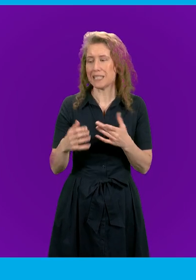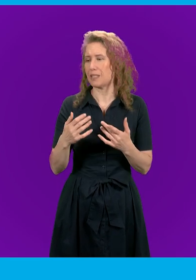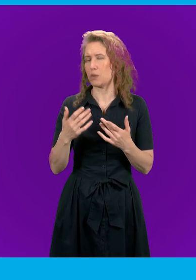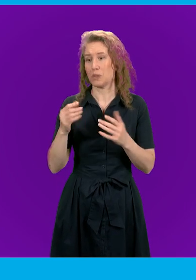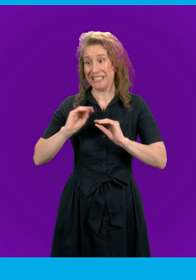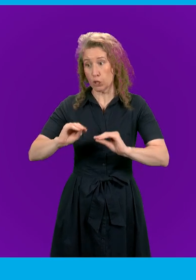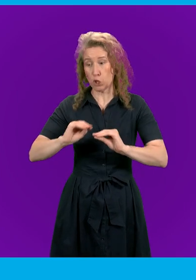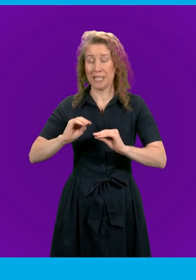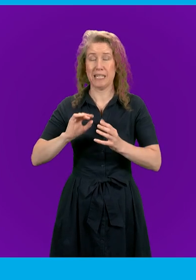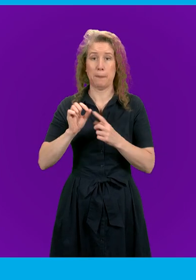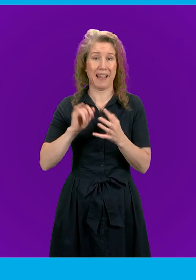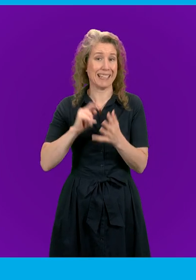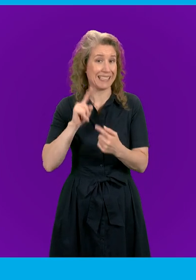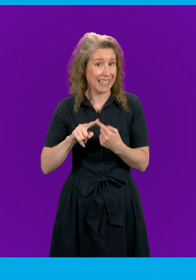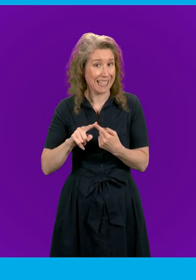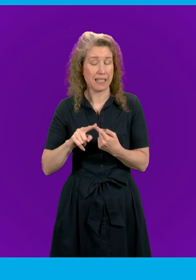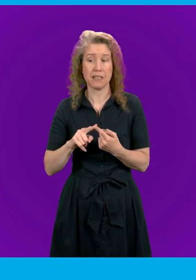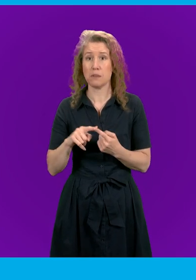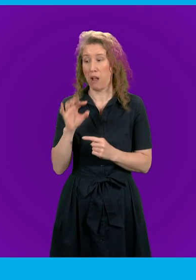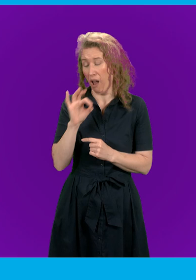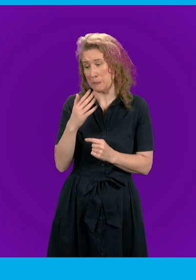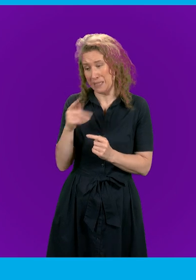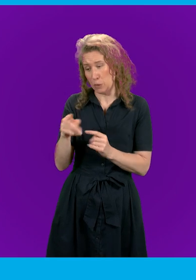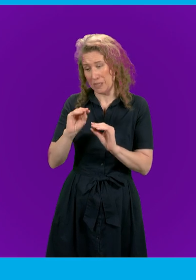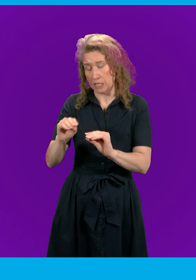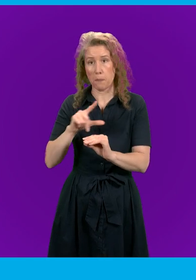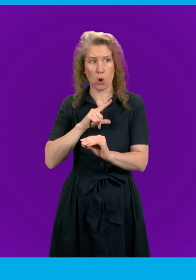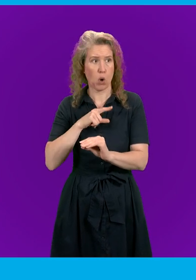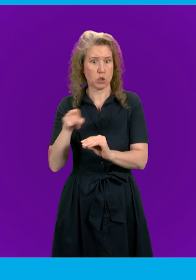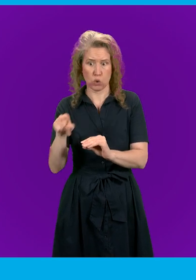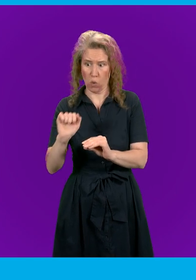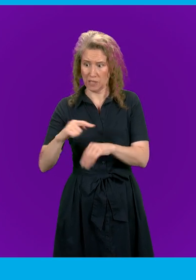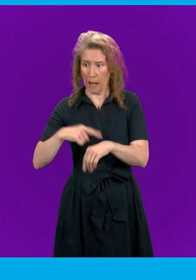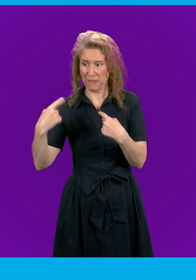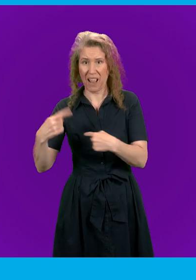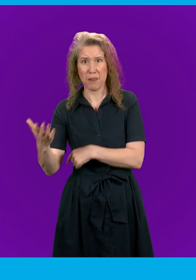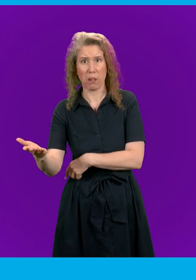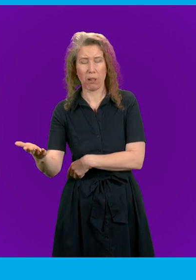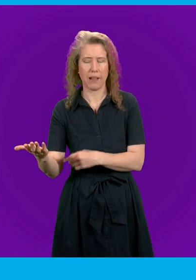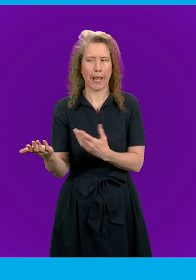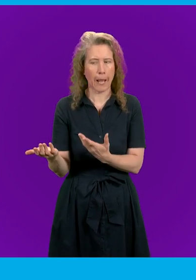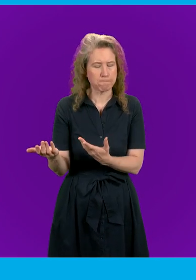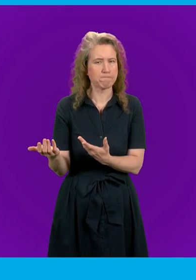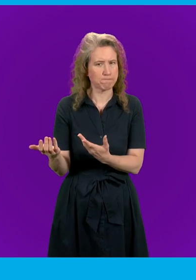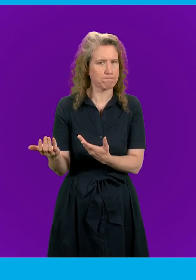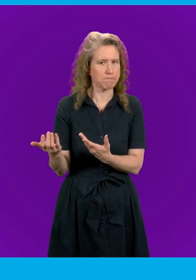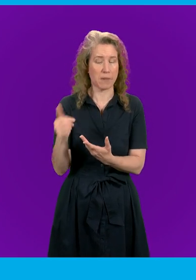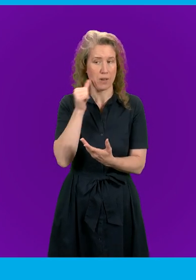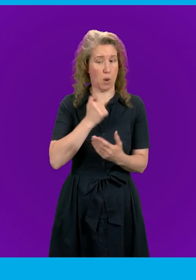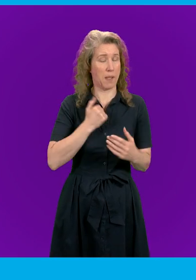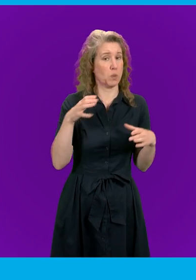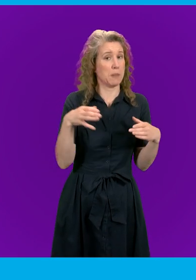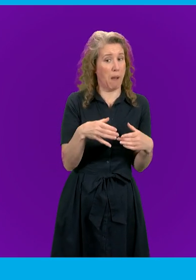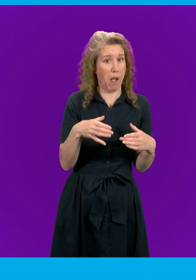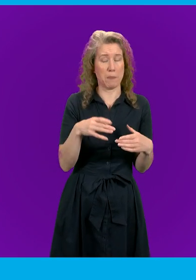teaching PSE, who have been asked to take it because they've got a period that aligns with it. And I know from some of them within my own